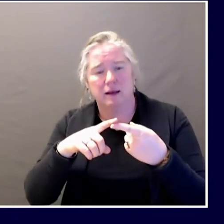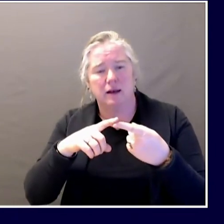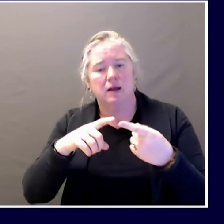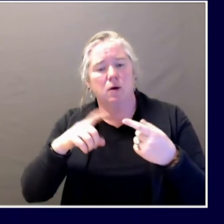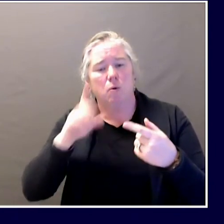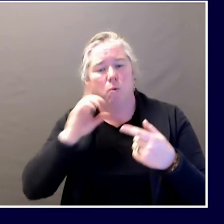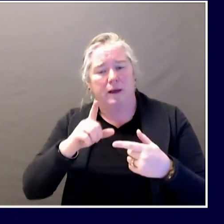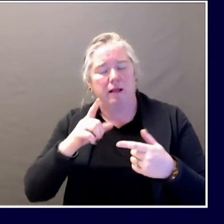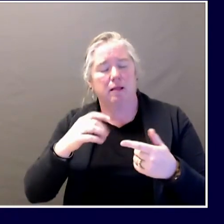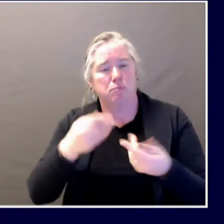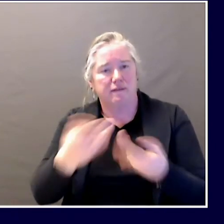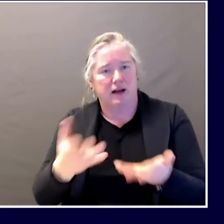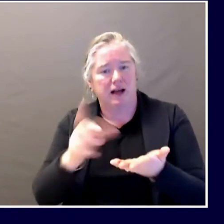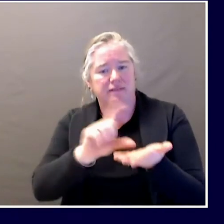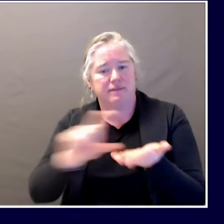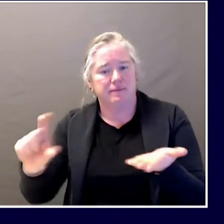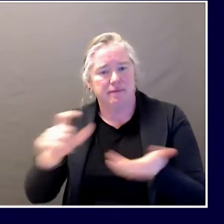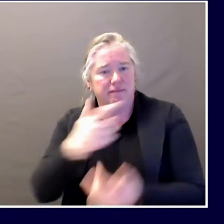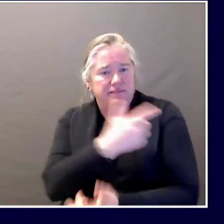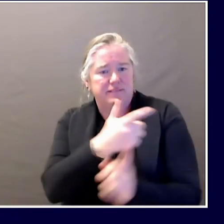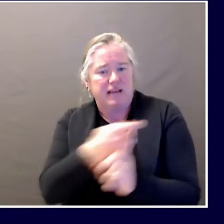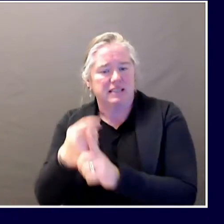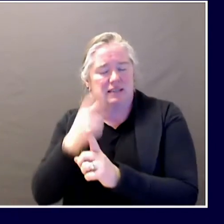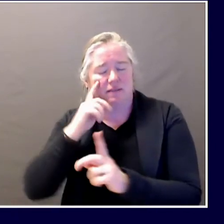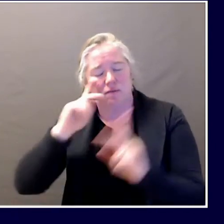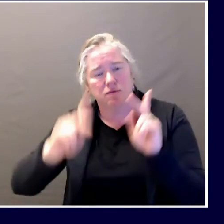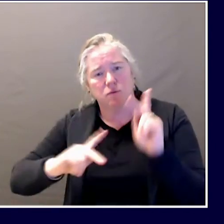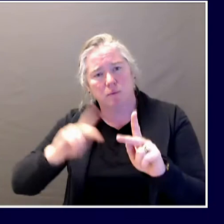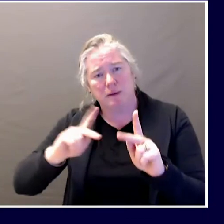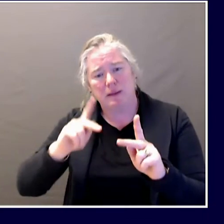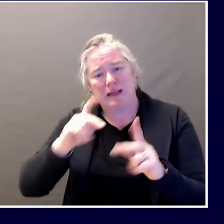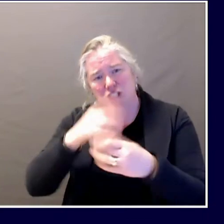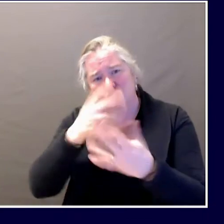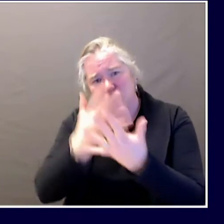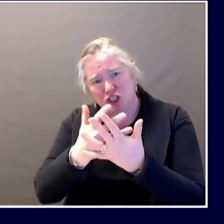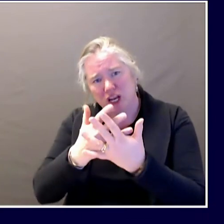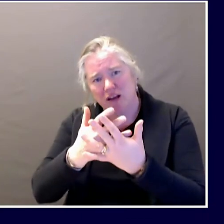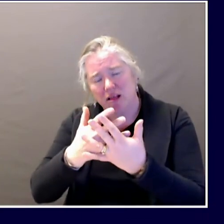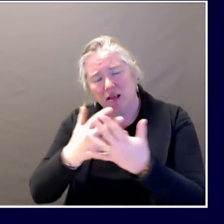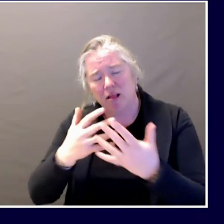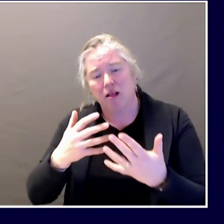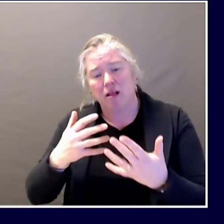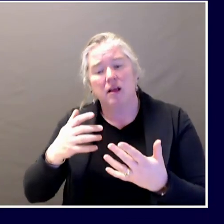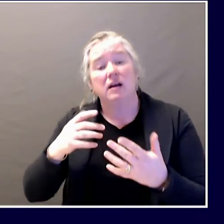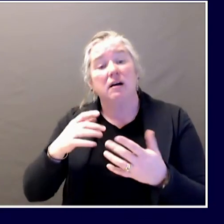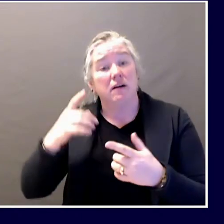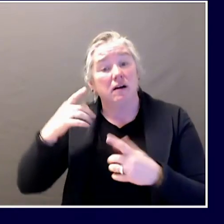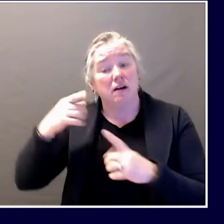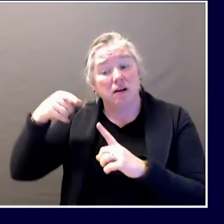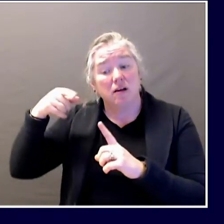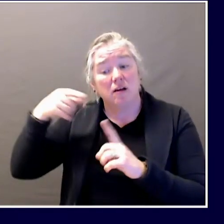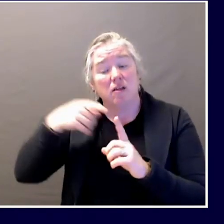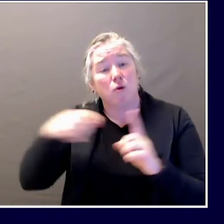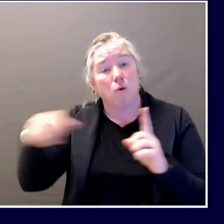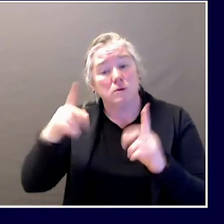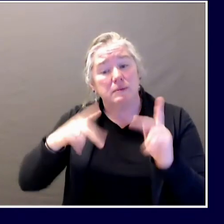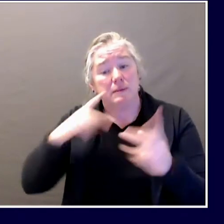are in those facilities who are 70 or 60 years or older, have they been offered a vaccine?